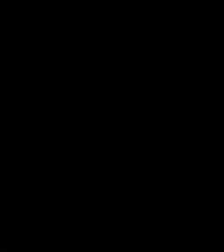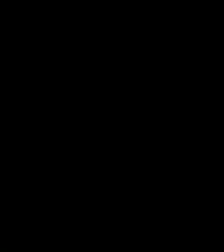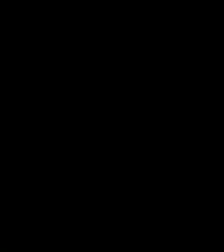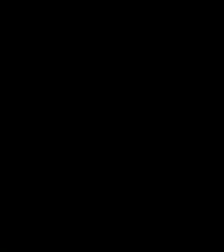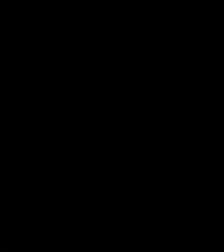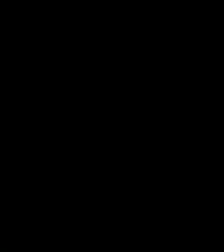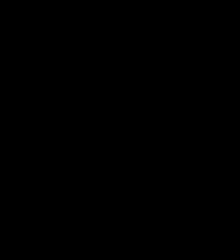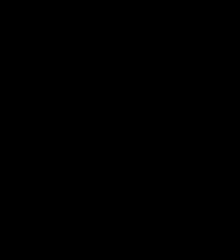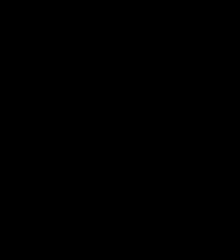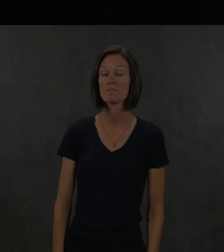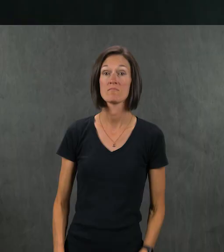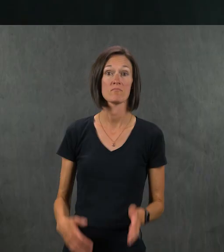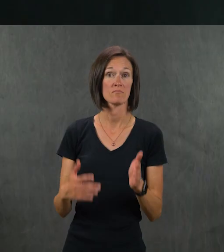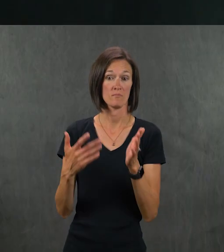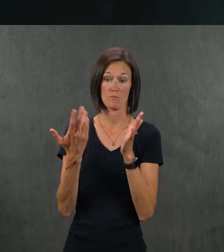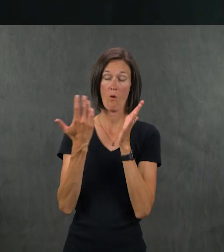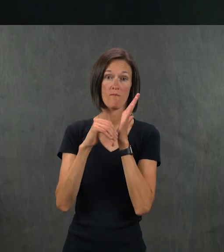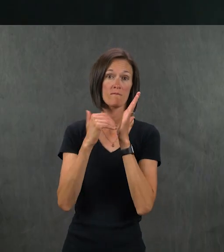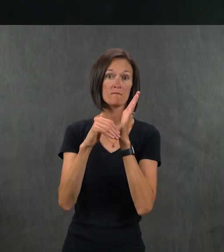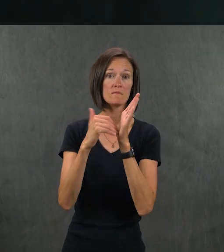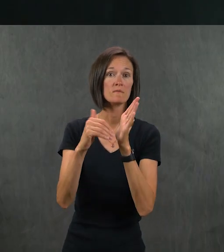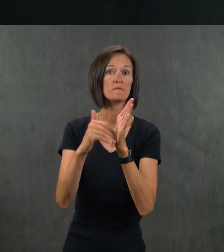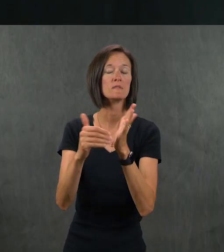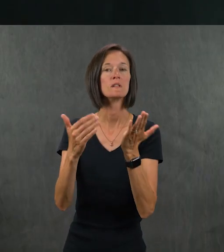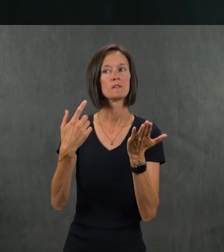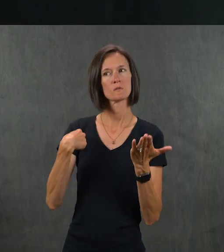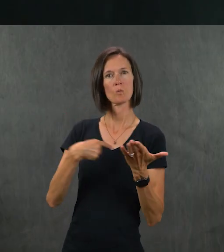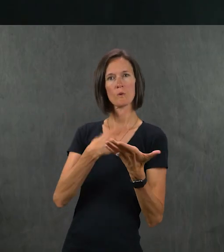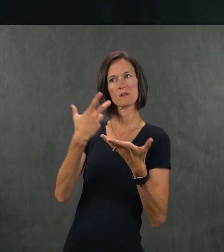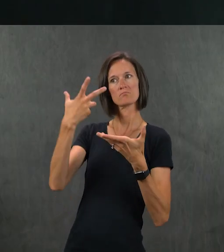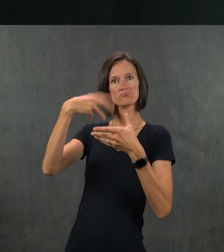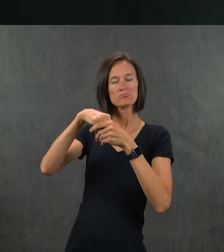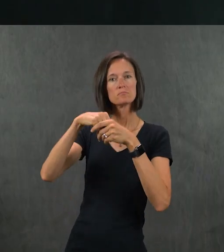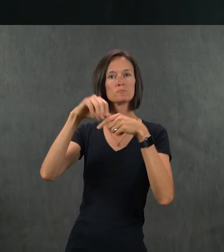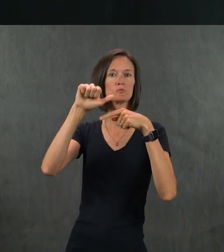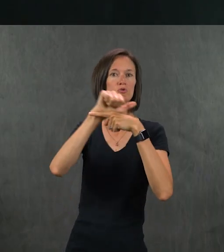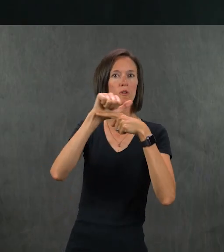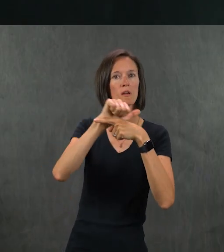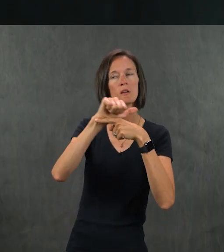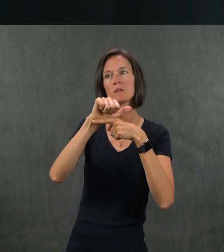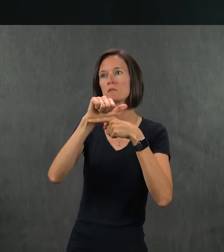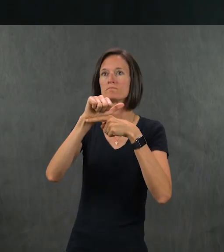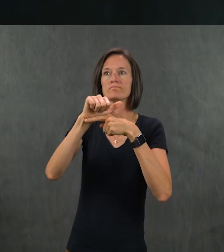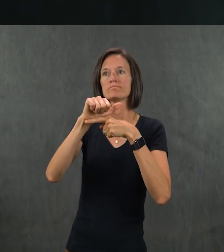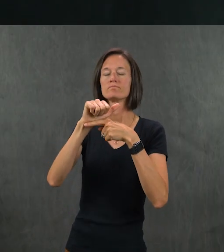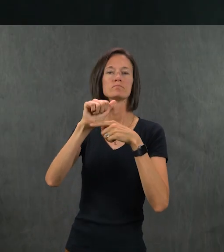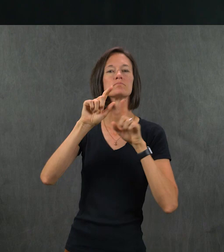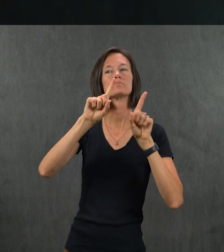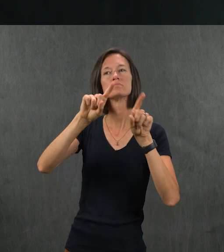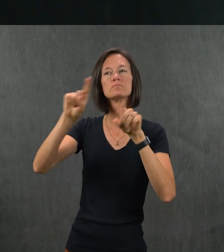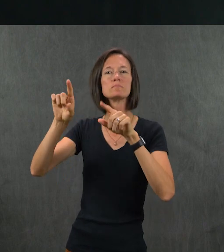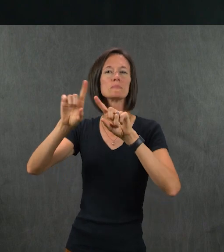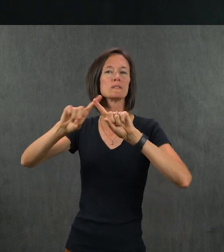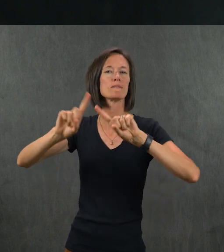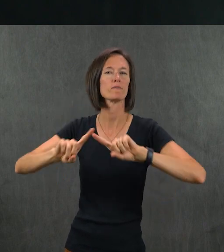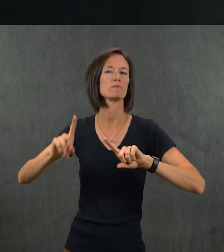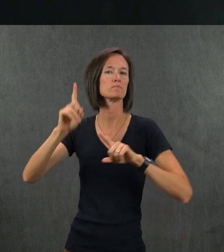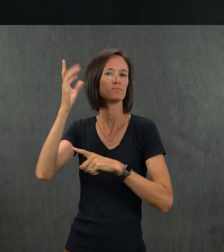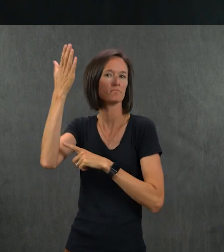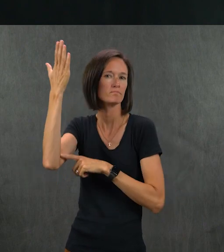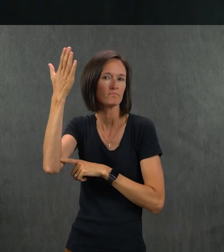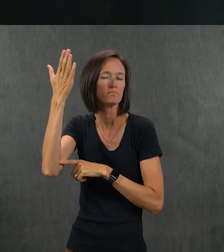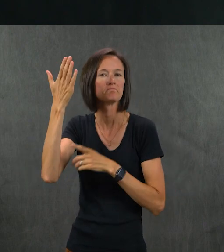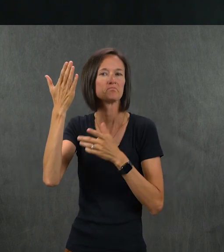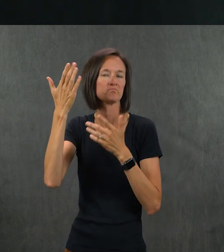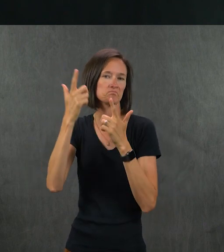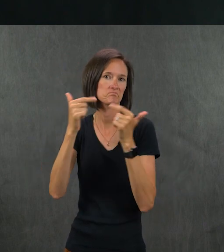universally. Christina. There have been a lot of instances that we've been in trainings or gone to different presentations and things,